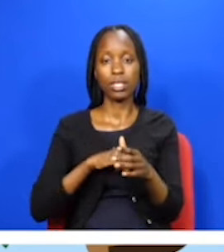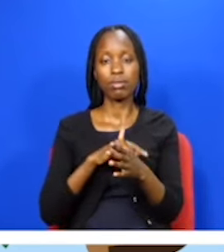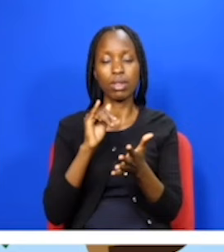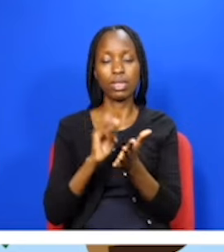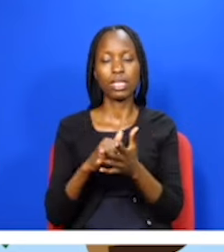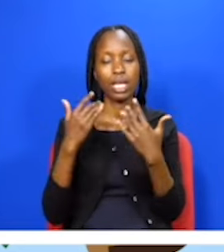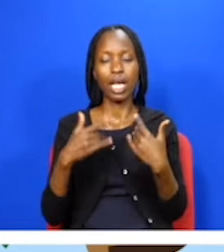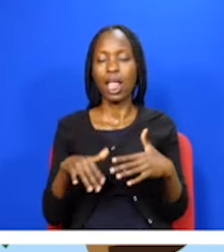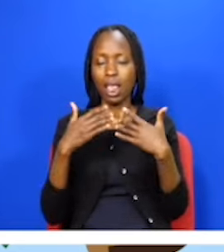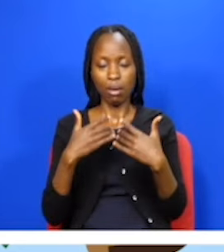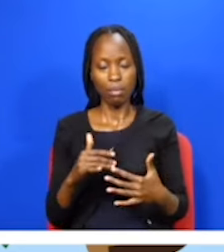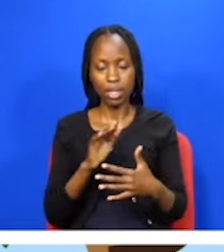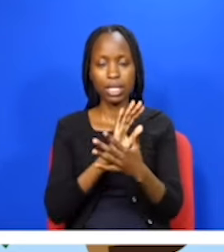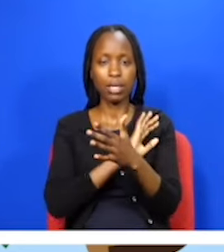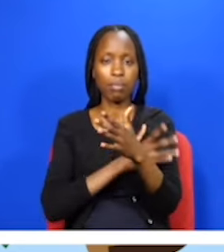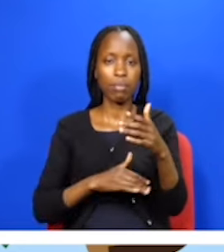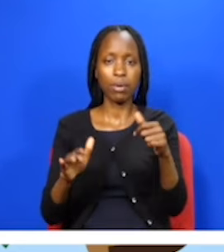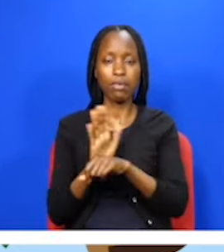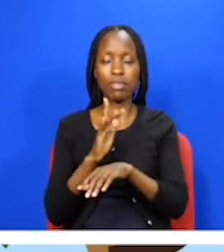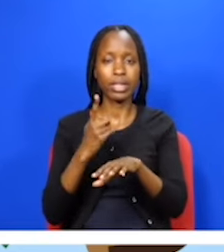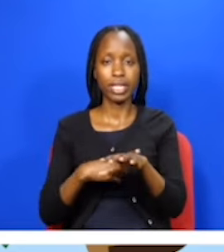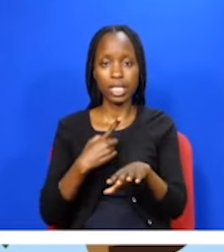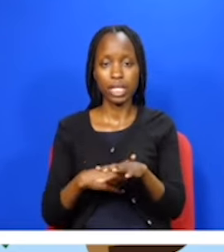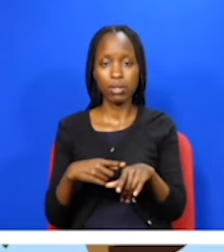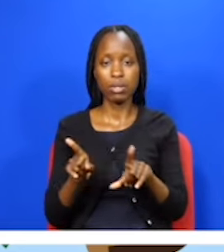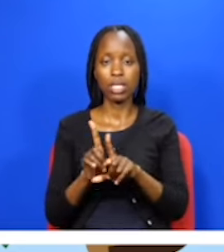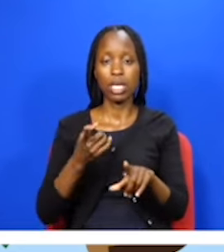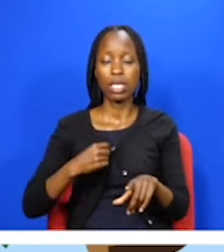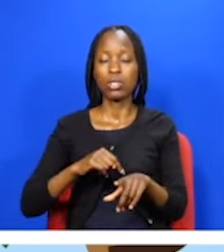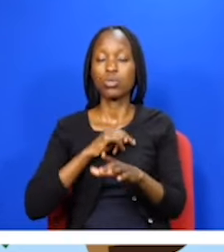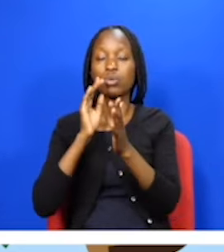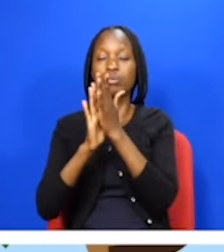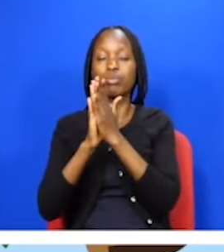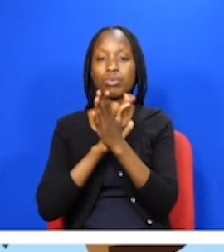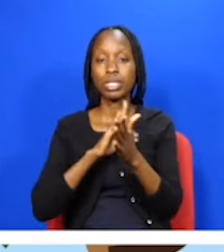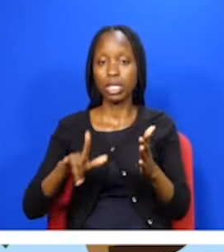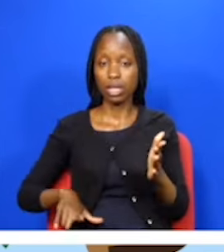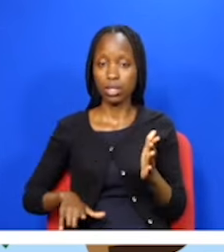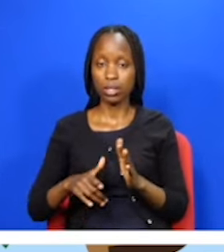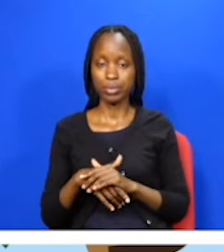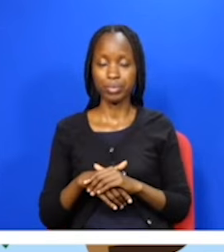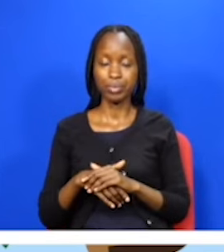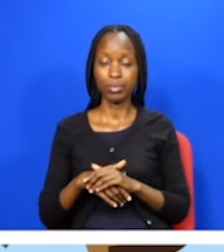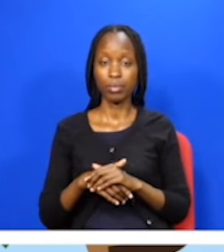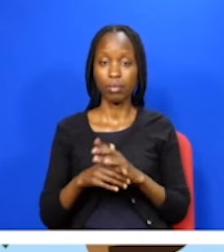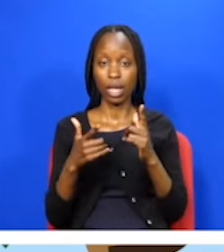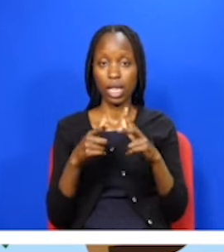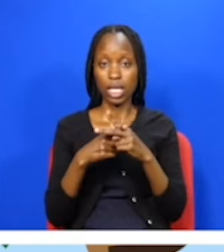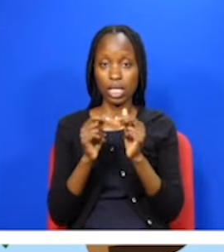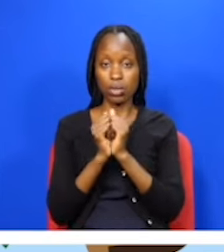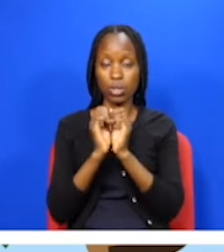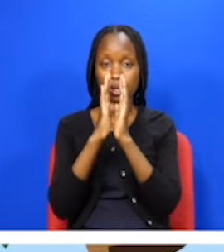wonderful, powerful, and awesome moment as we praised the Lord. May we start with a word of